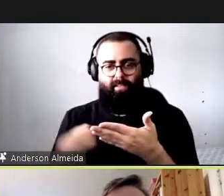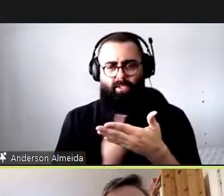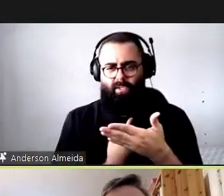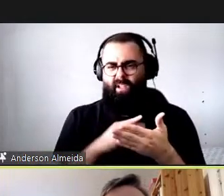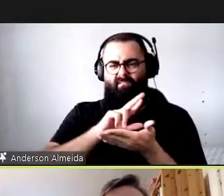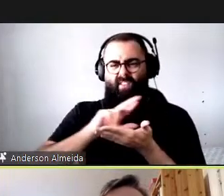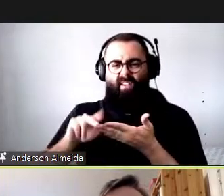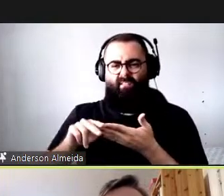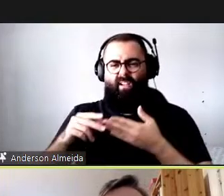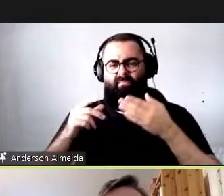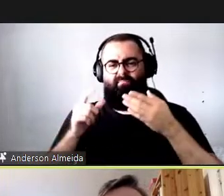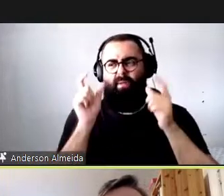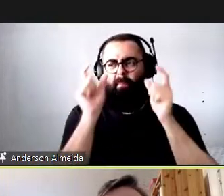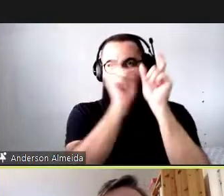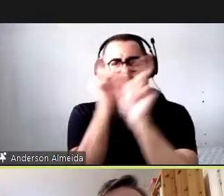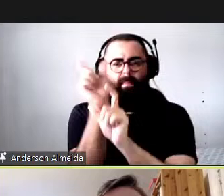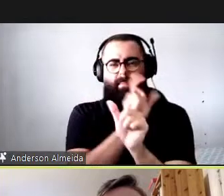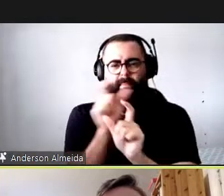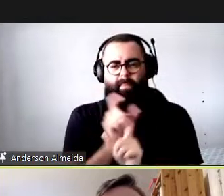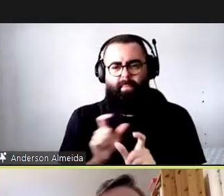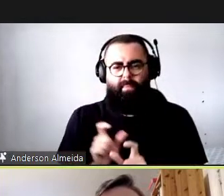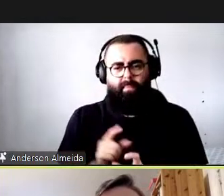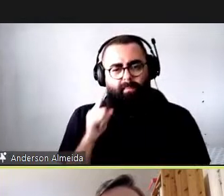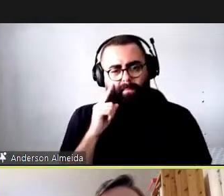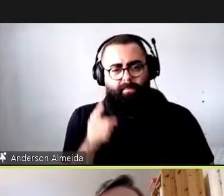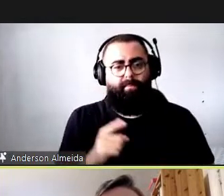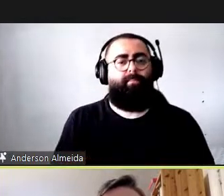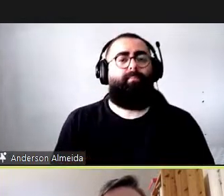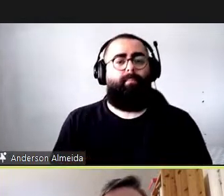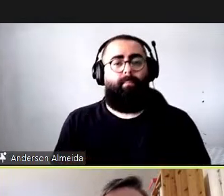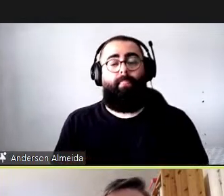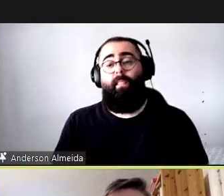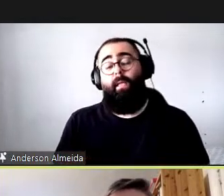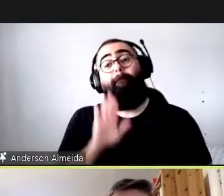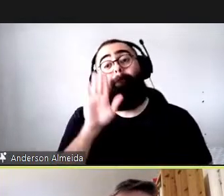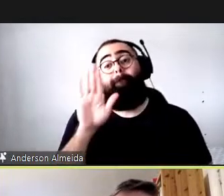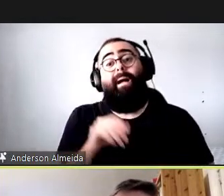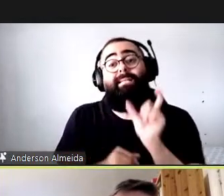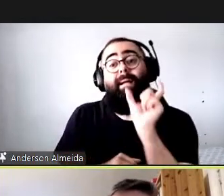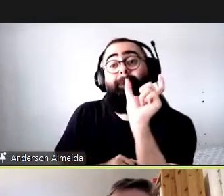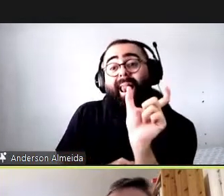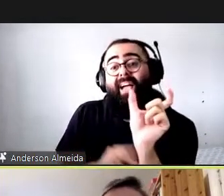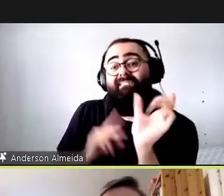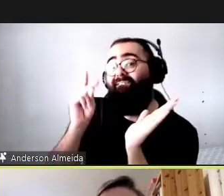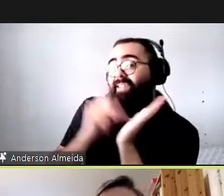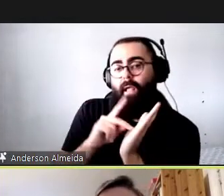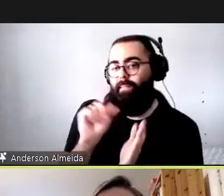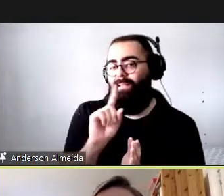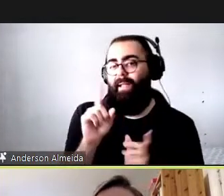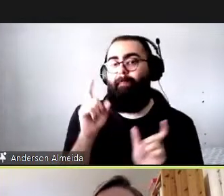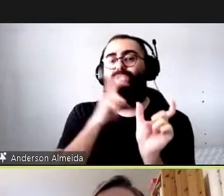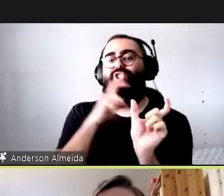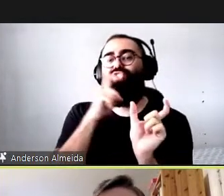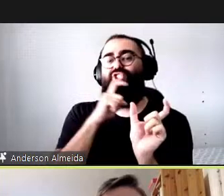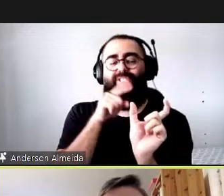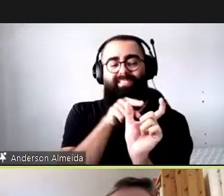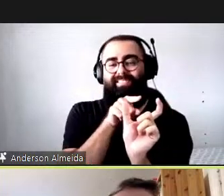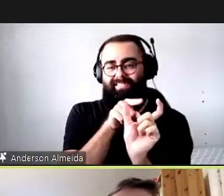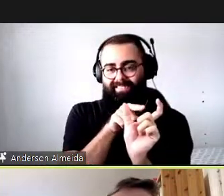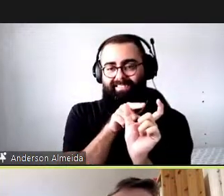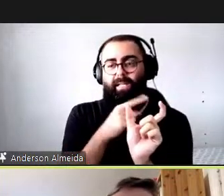So the way that we did this, we asked the speaker to gesture as they were producing the